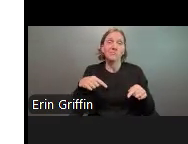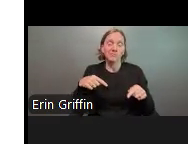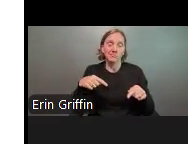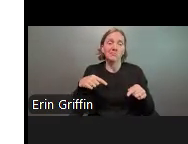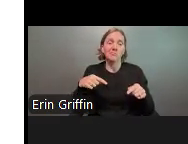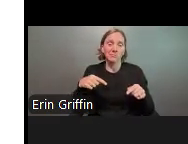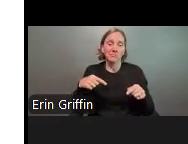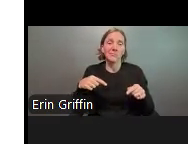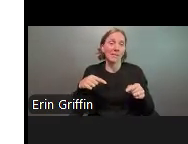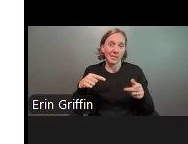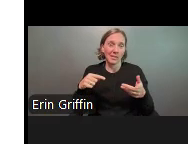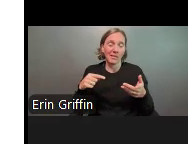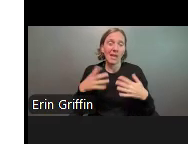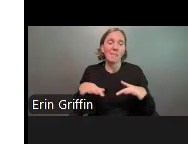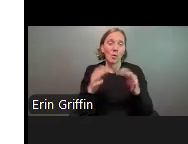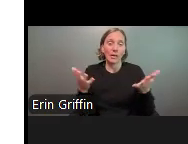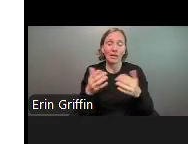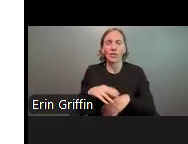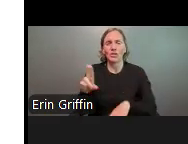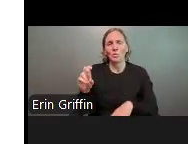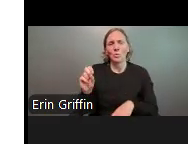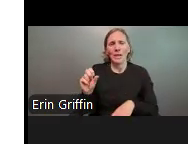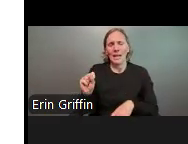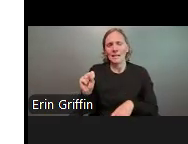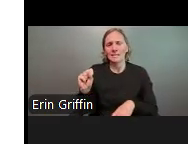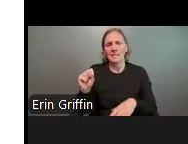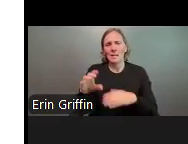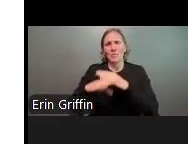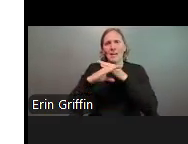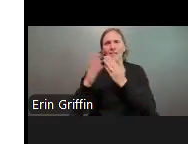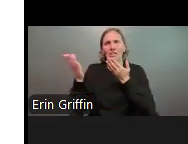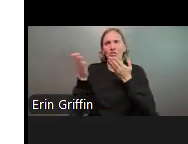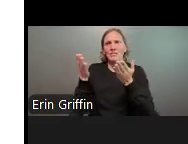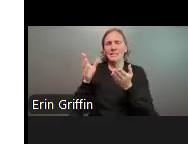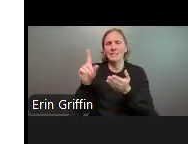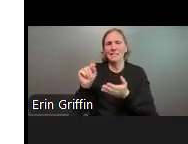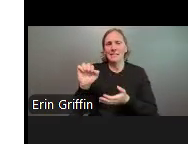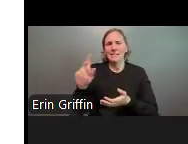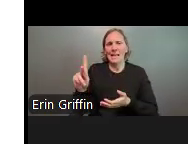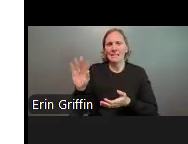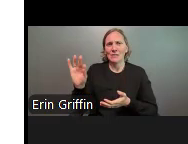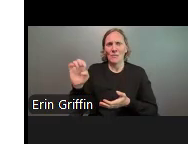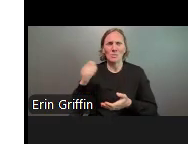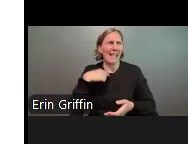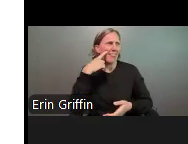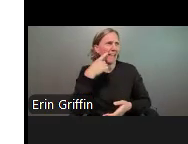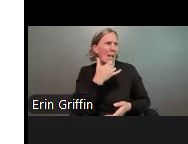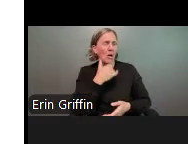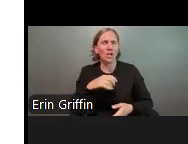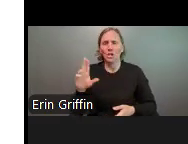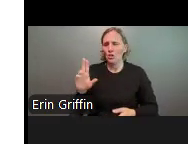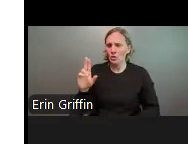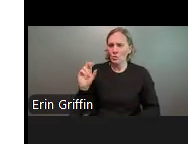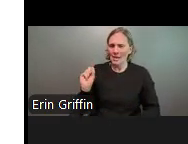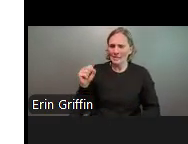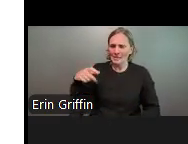the U.S. Preventive Services Task Force. I think I have that acronym just a little wrong. Anyway, USPSTF.